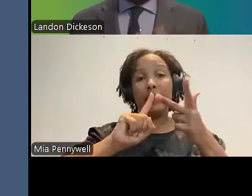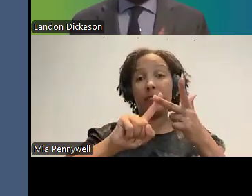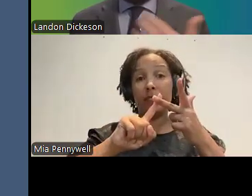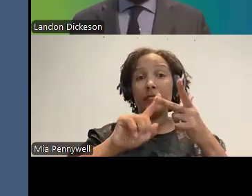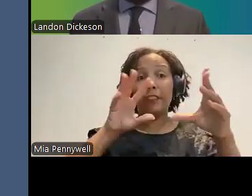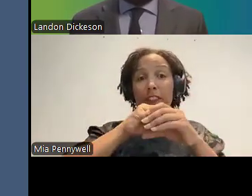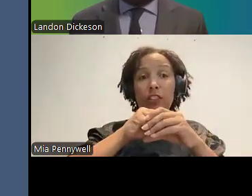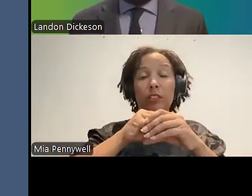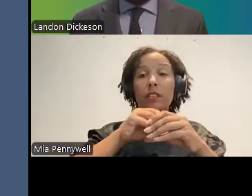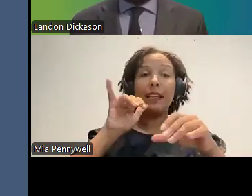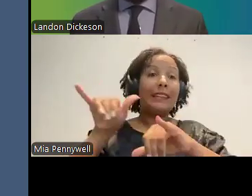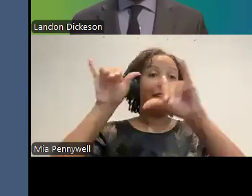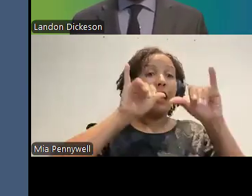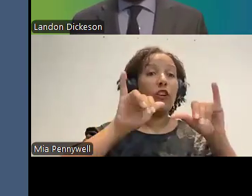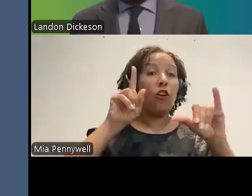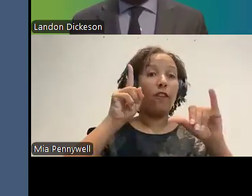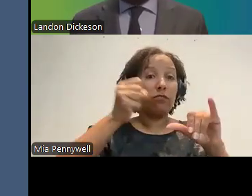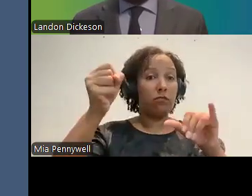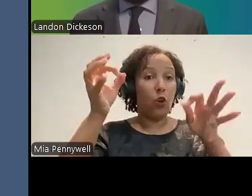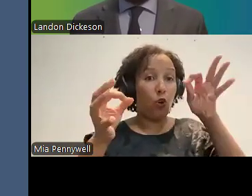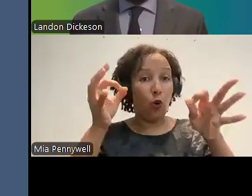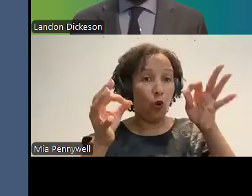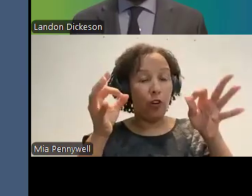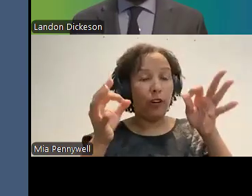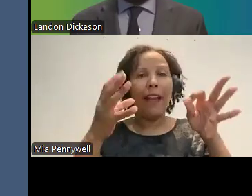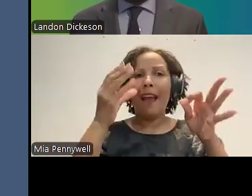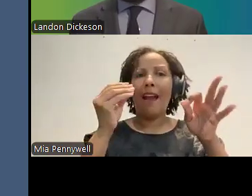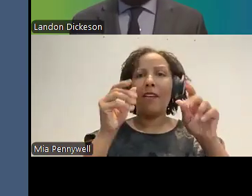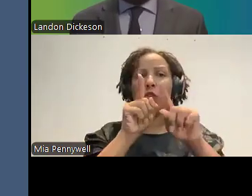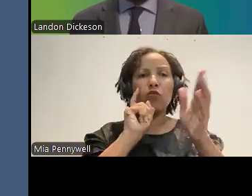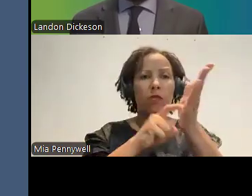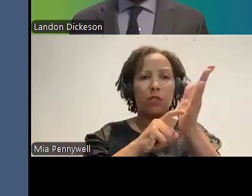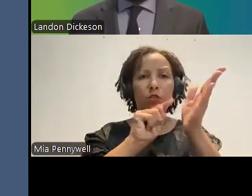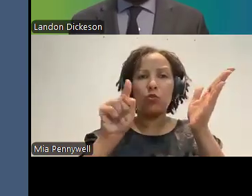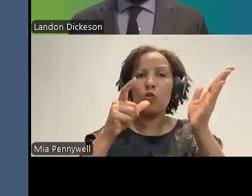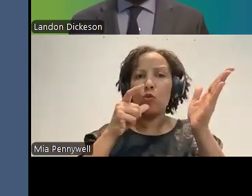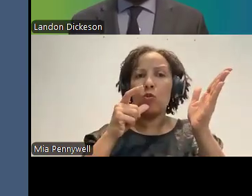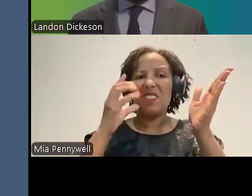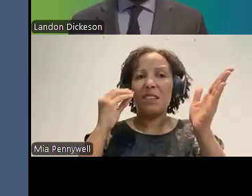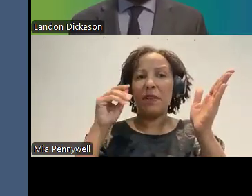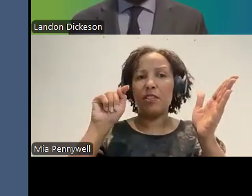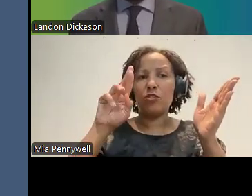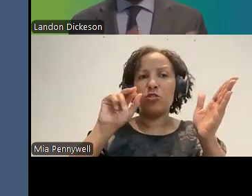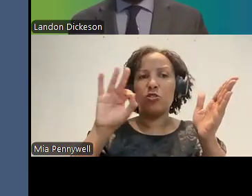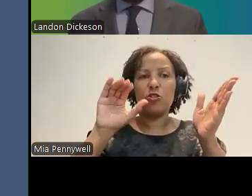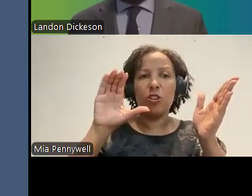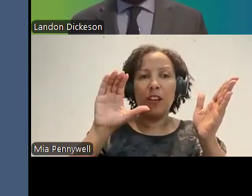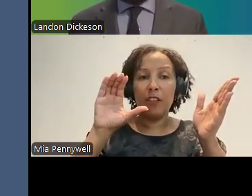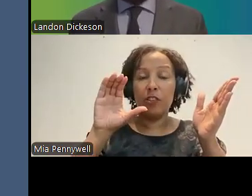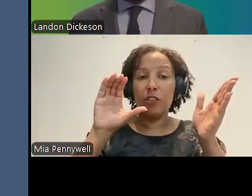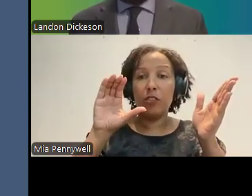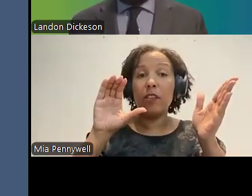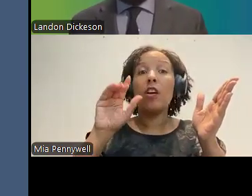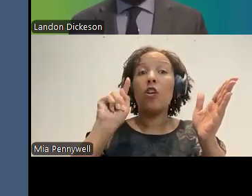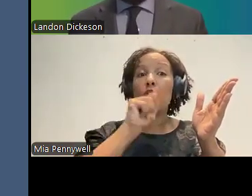for prosecuting these cases, as well as recognizing individuals who have been trafficked. And those who are foreign nationals can receive their